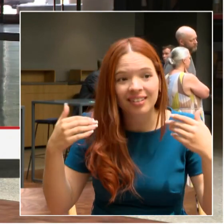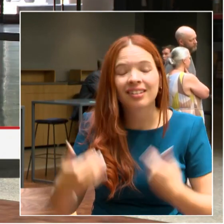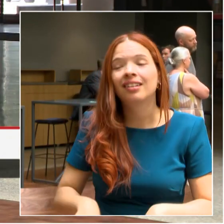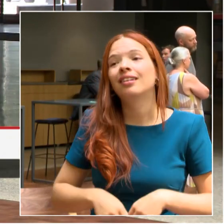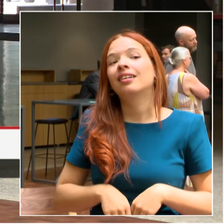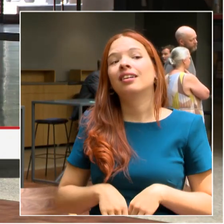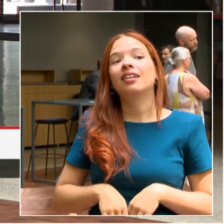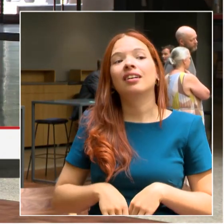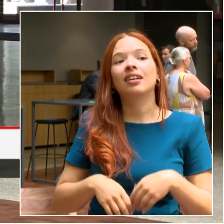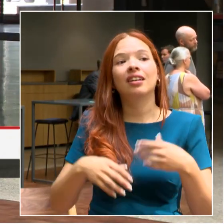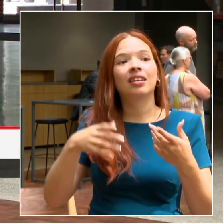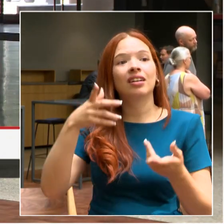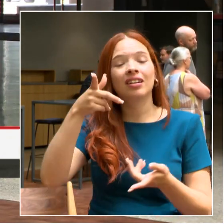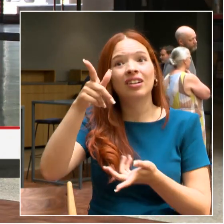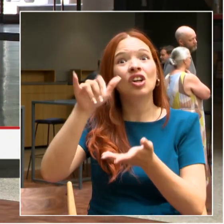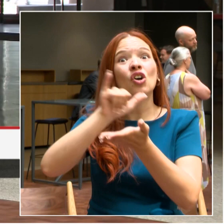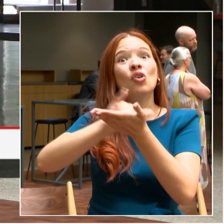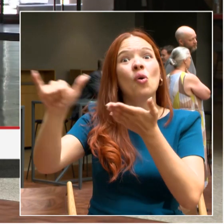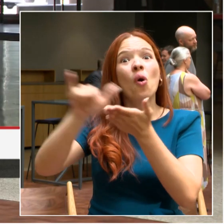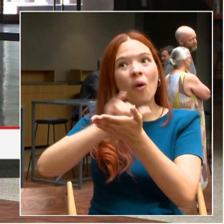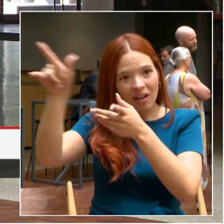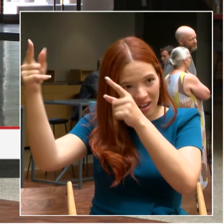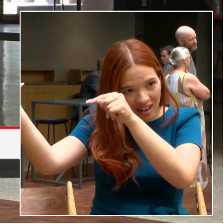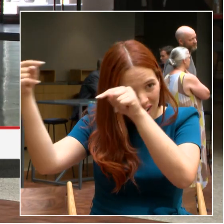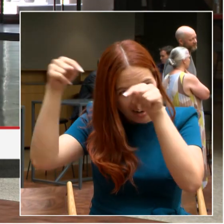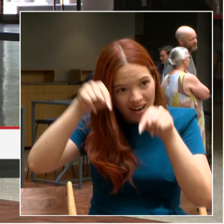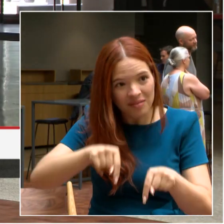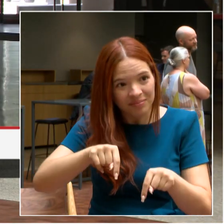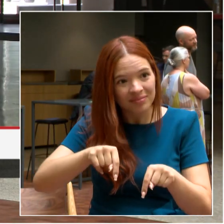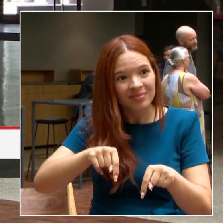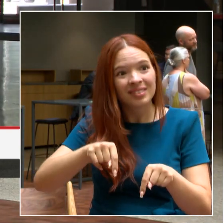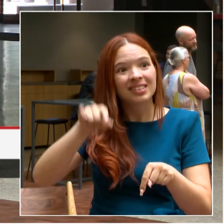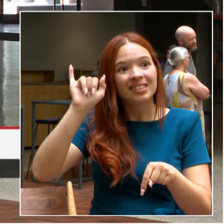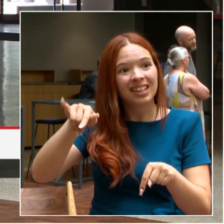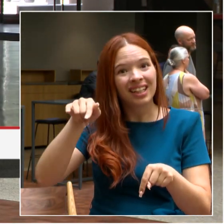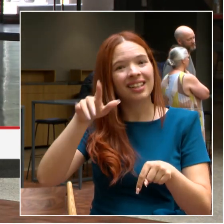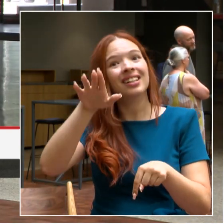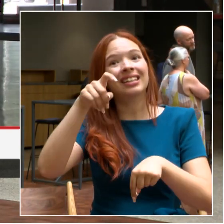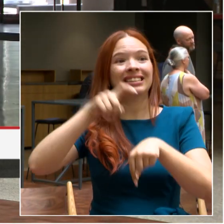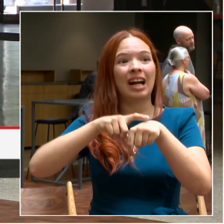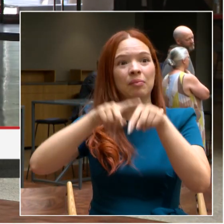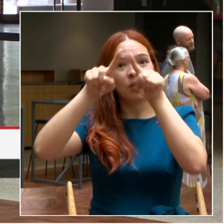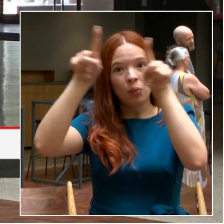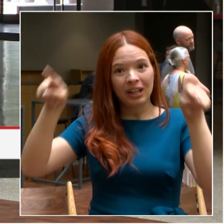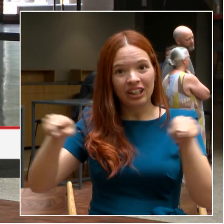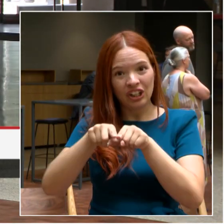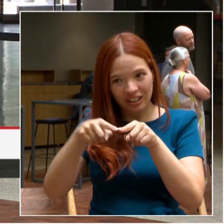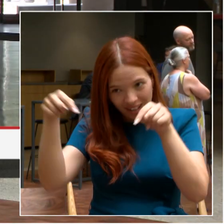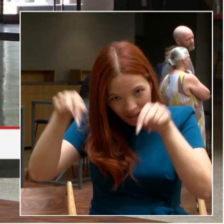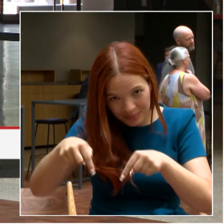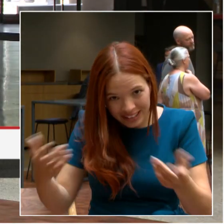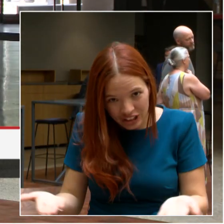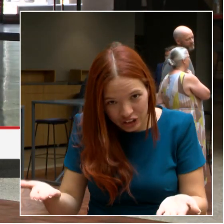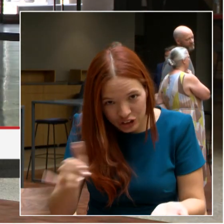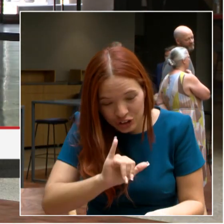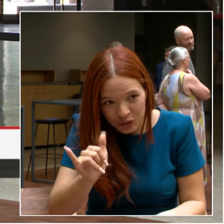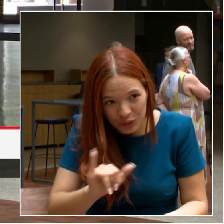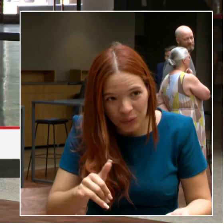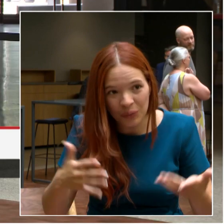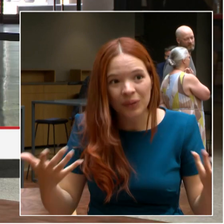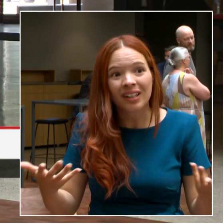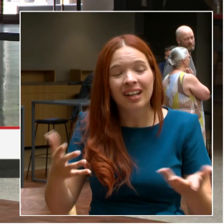Times Square in New York, Brian Sweat from Arup, and Joe Wundrium from San Francisco. So let me ask